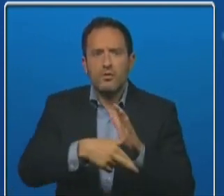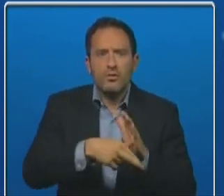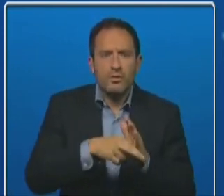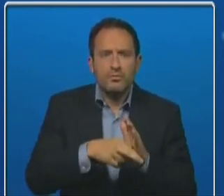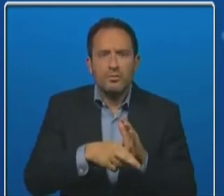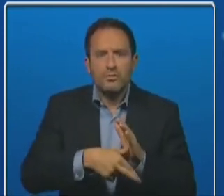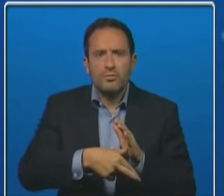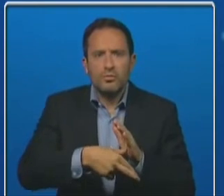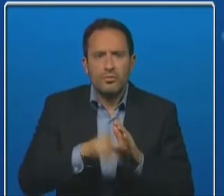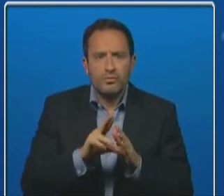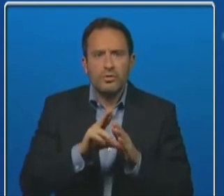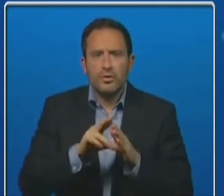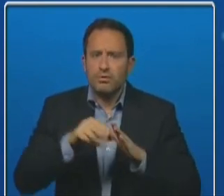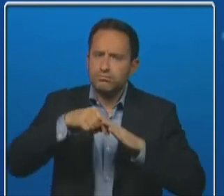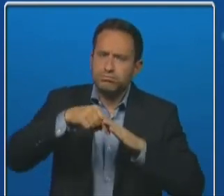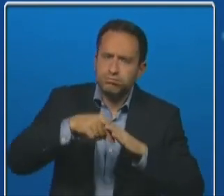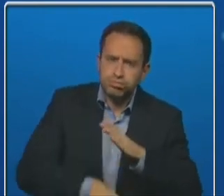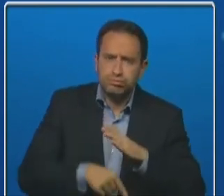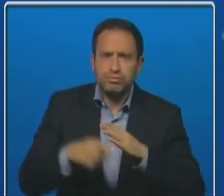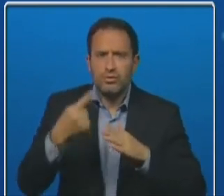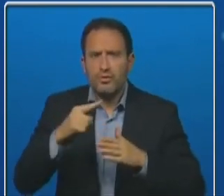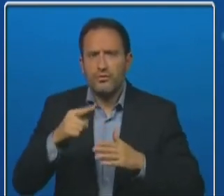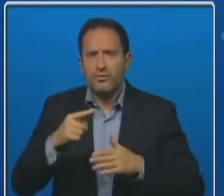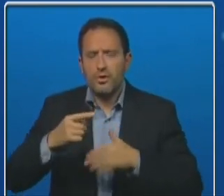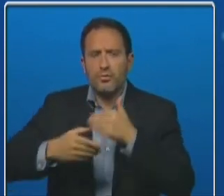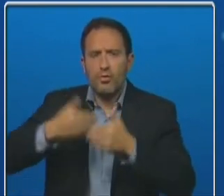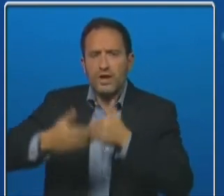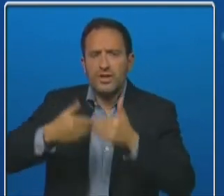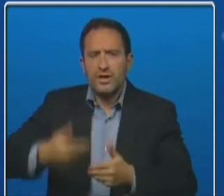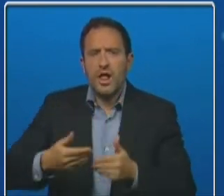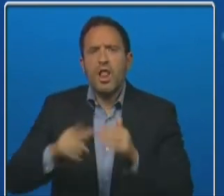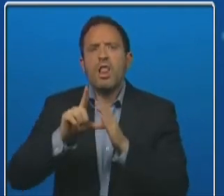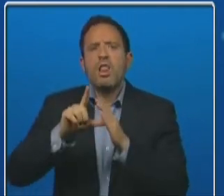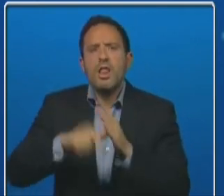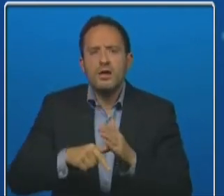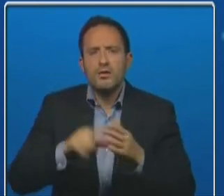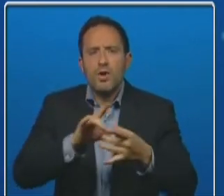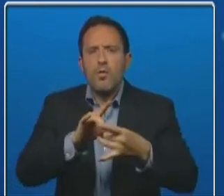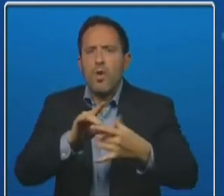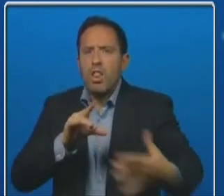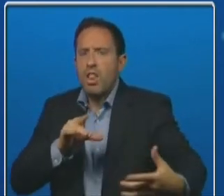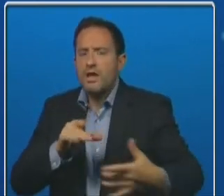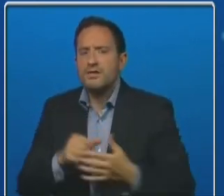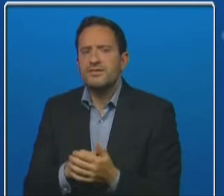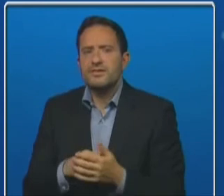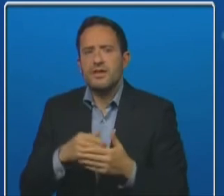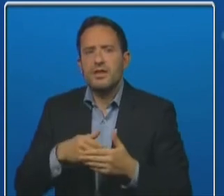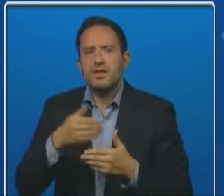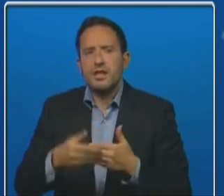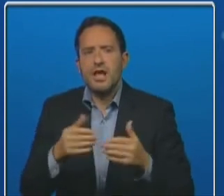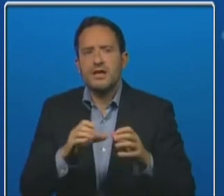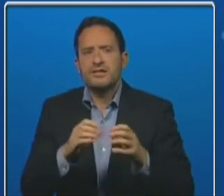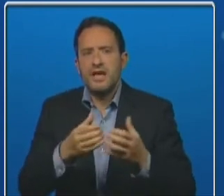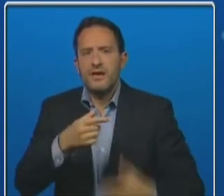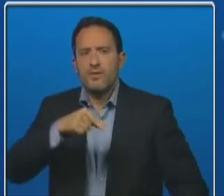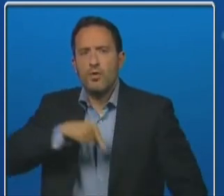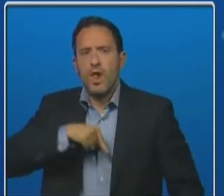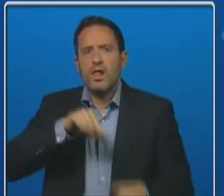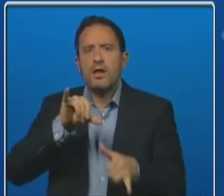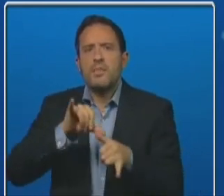census history during data processing. Later today, we will release the next set of operational quality metrics and additional